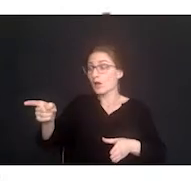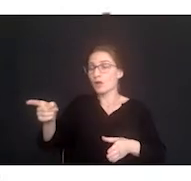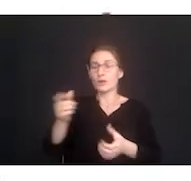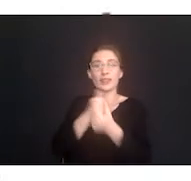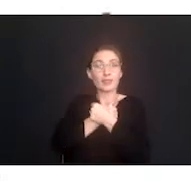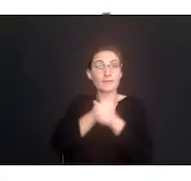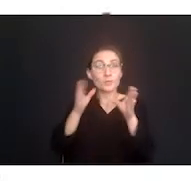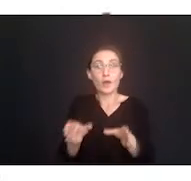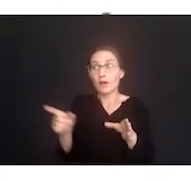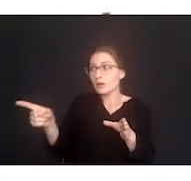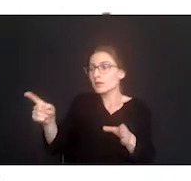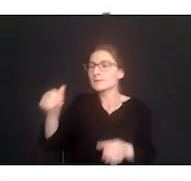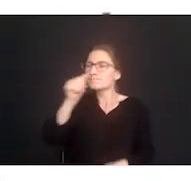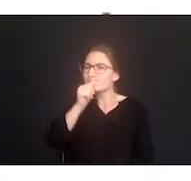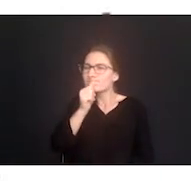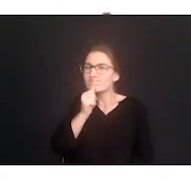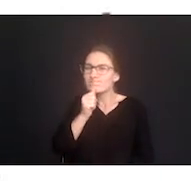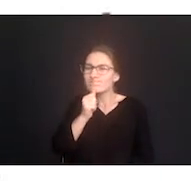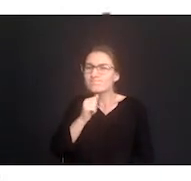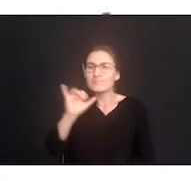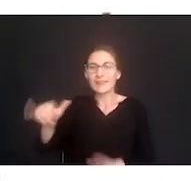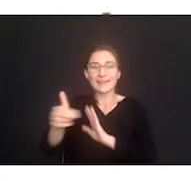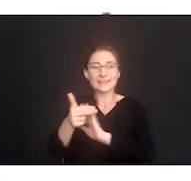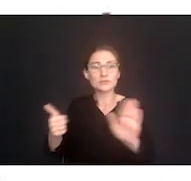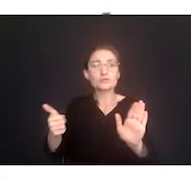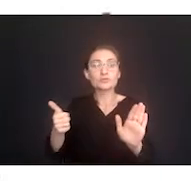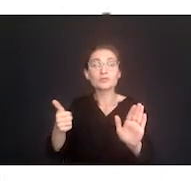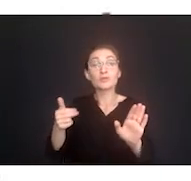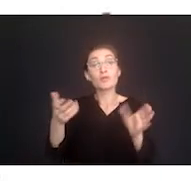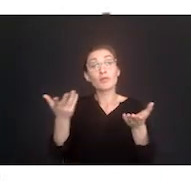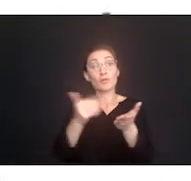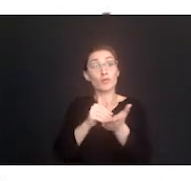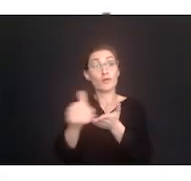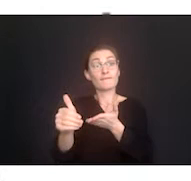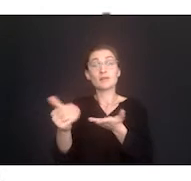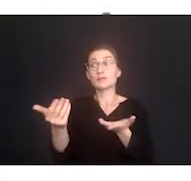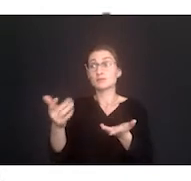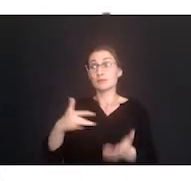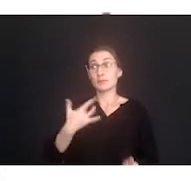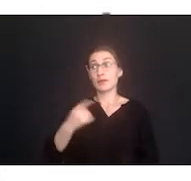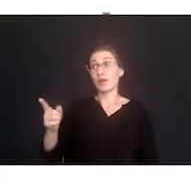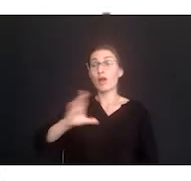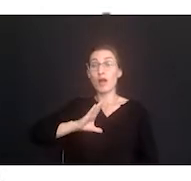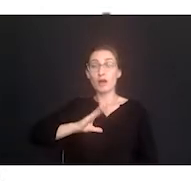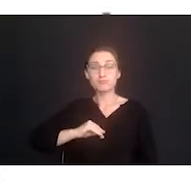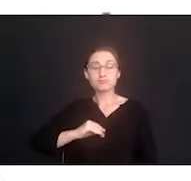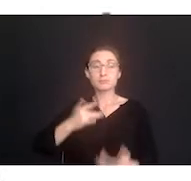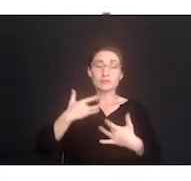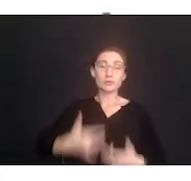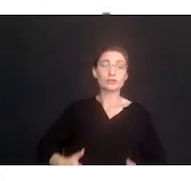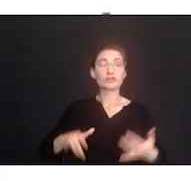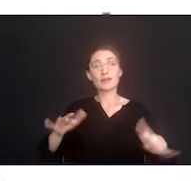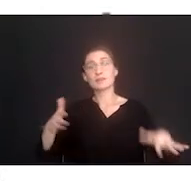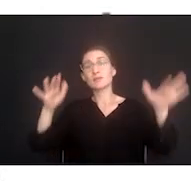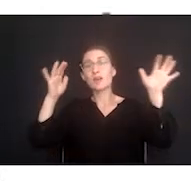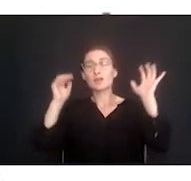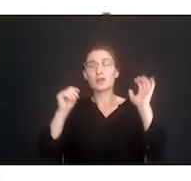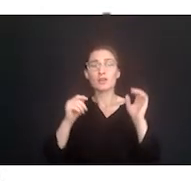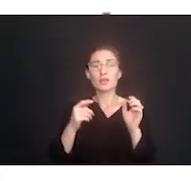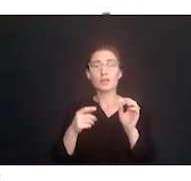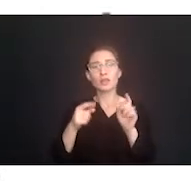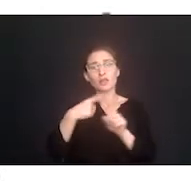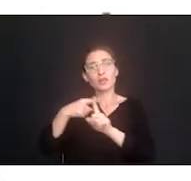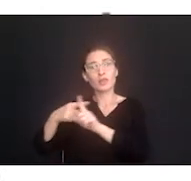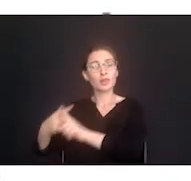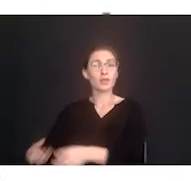condition. Often with chronic conditions such as epilepsy, it is not uncommon for that person to have low self-esteem, to have depression, to have anxiety, or